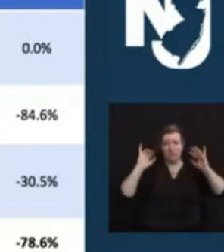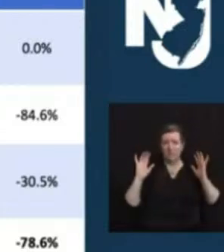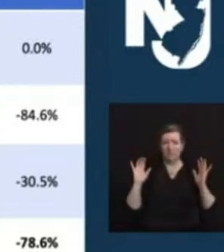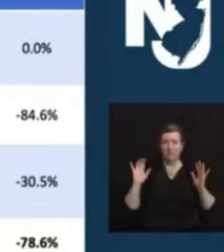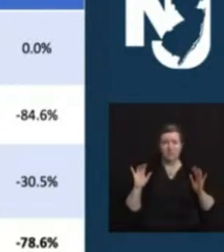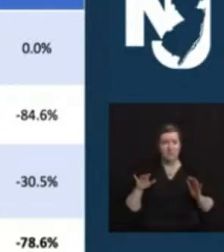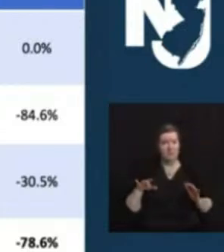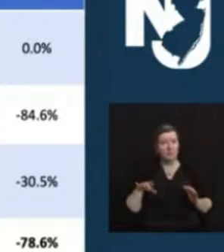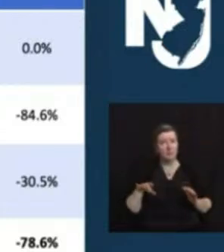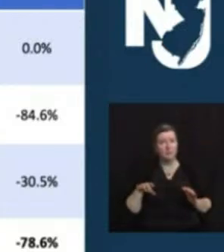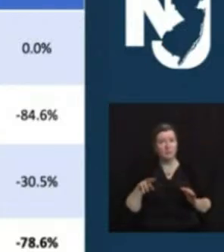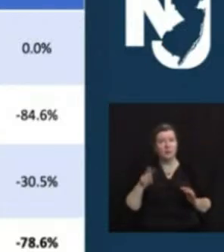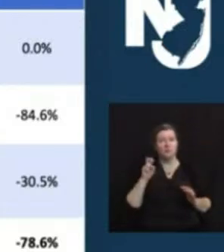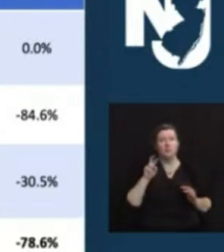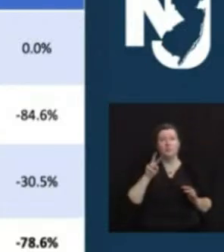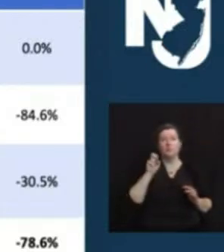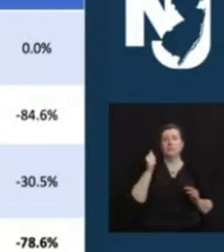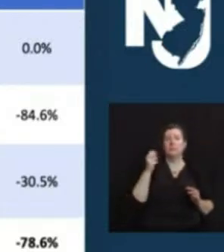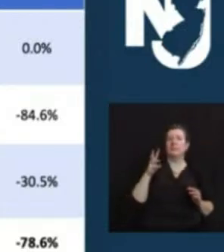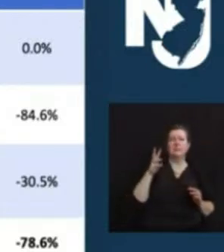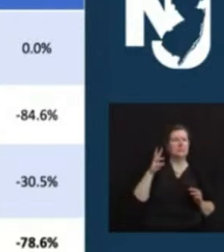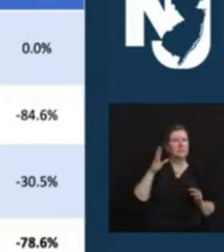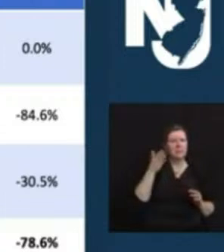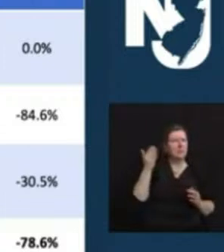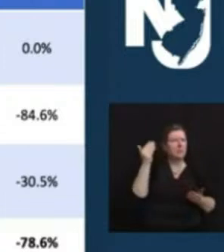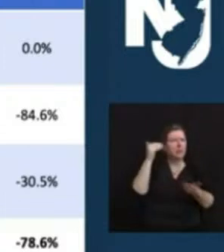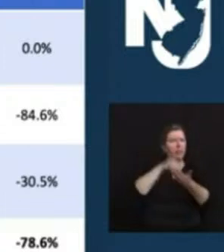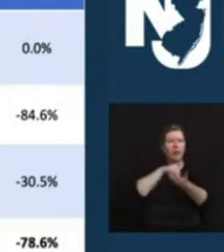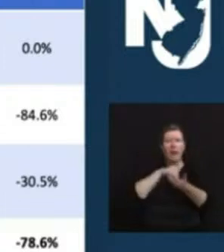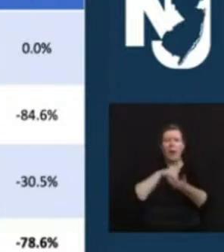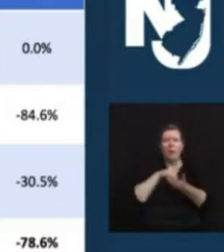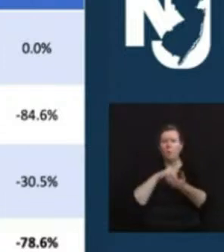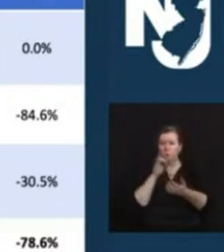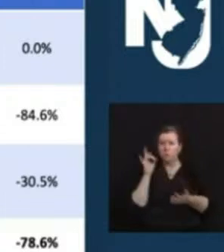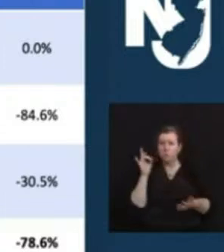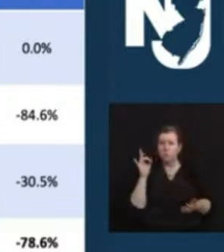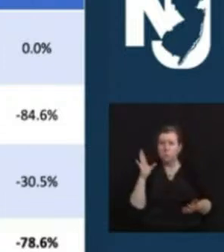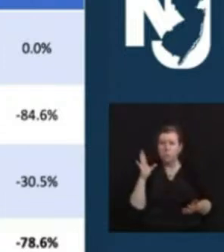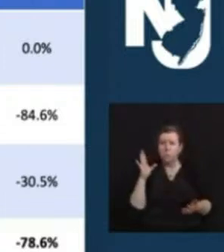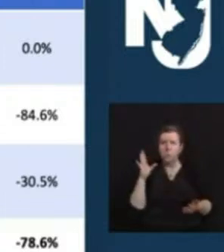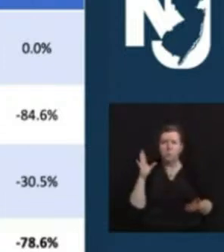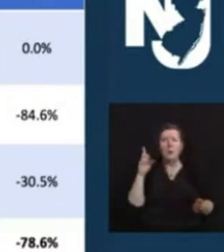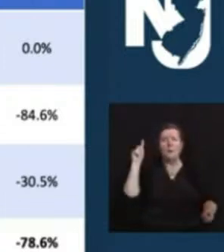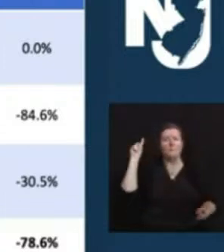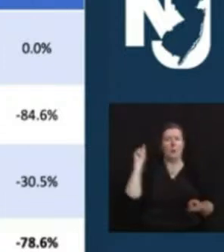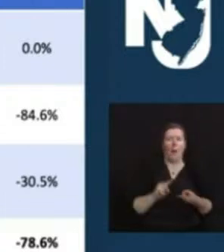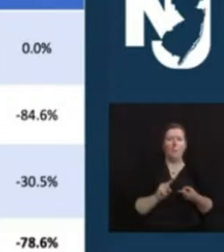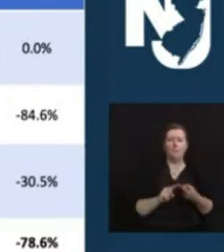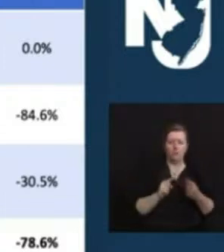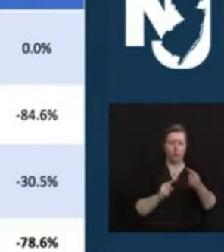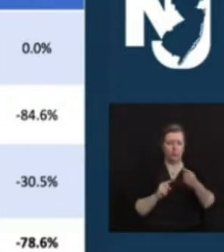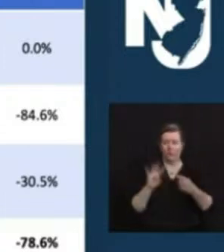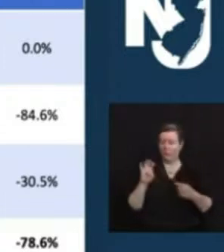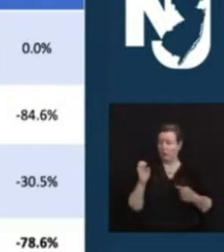the summer, and we will get this to 100%. I have to give a huge shout out to Acting Education Commissioner Dr.